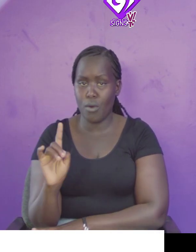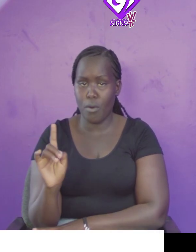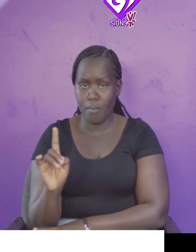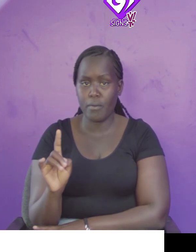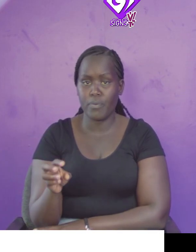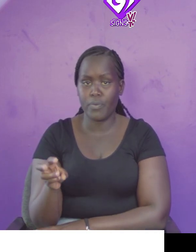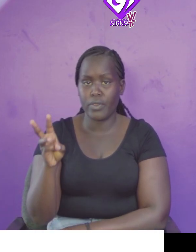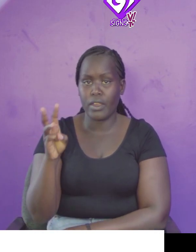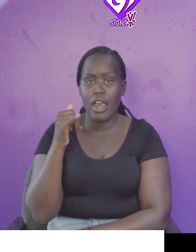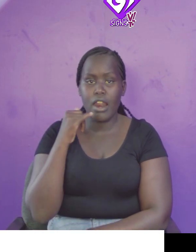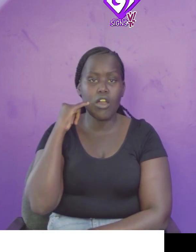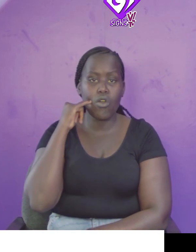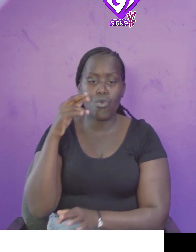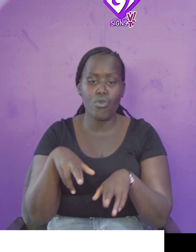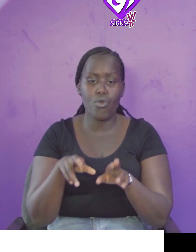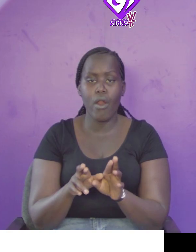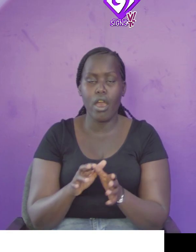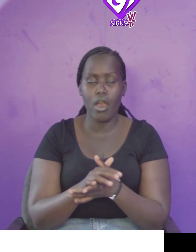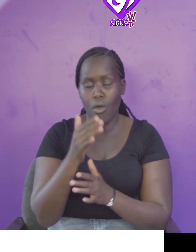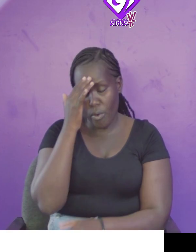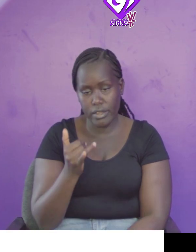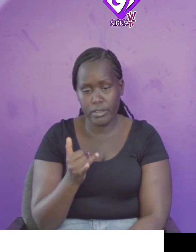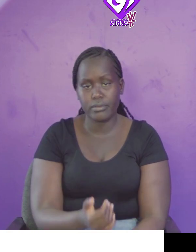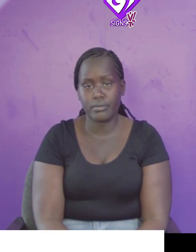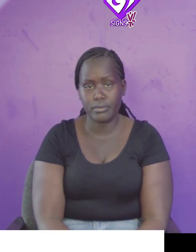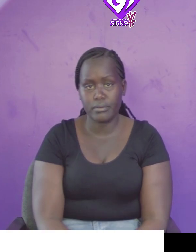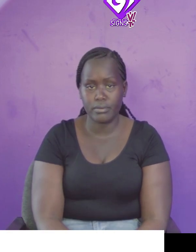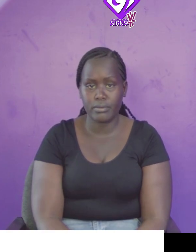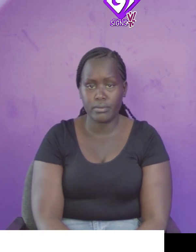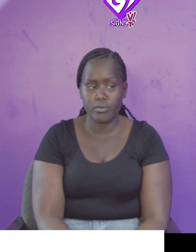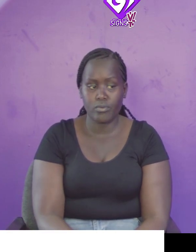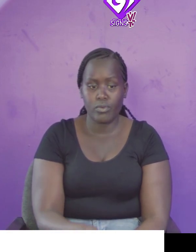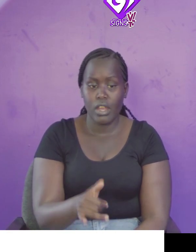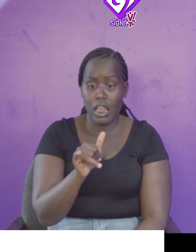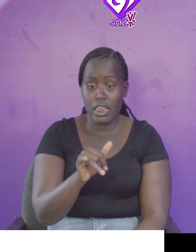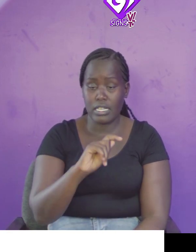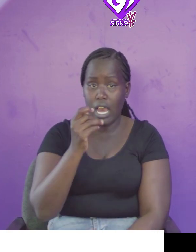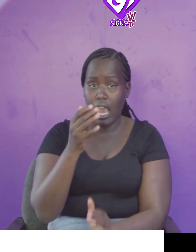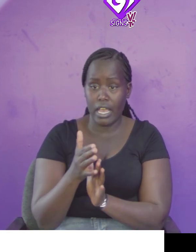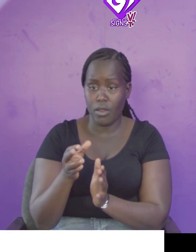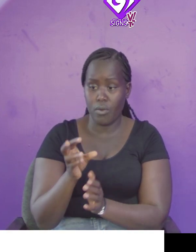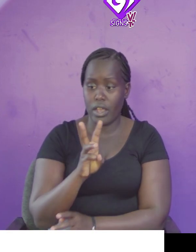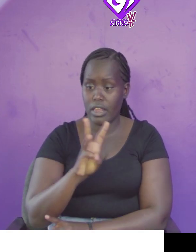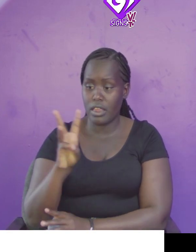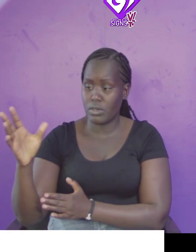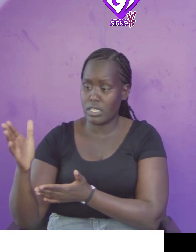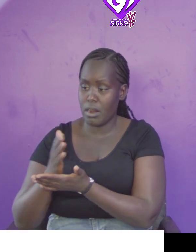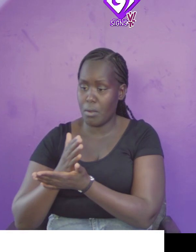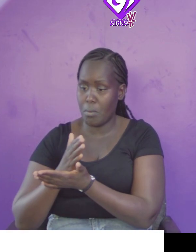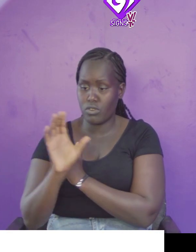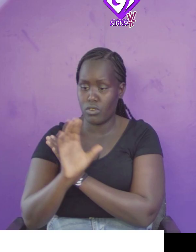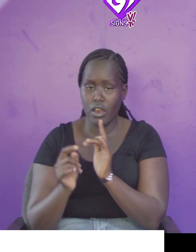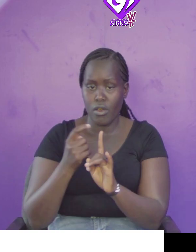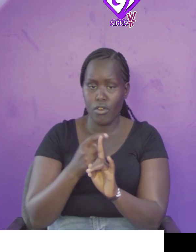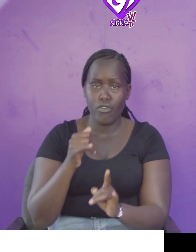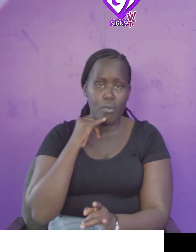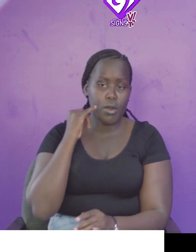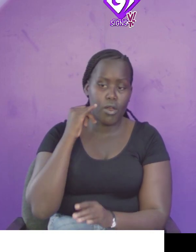Summit Road? Why? That a Kenyan in the western part of this country, from Nakuru all the